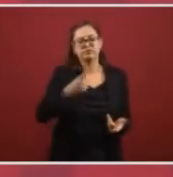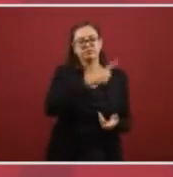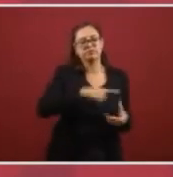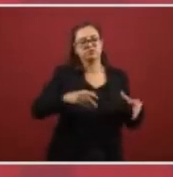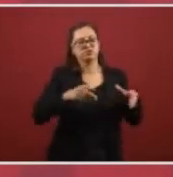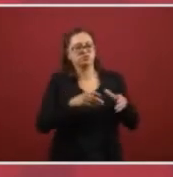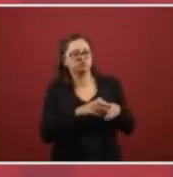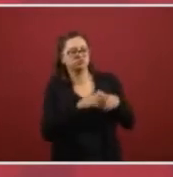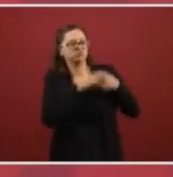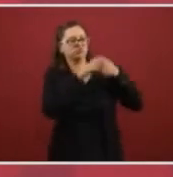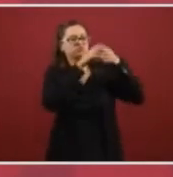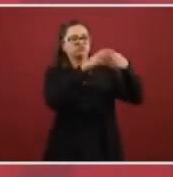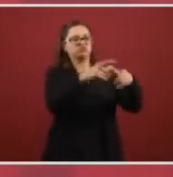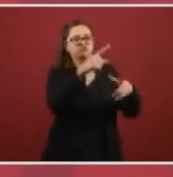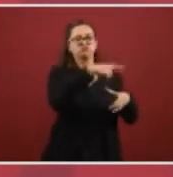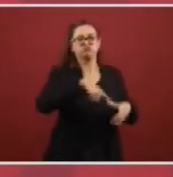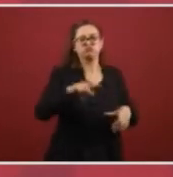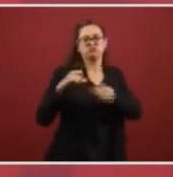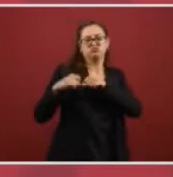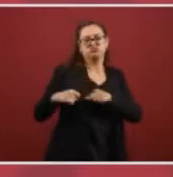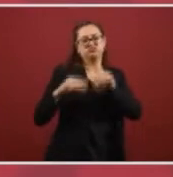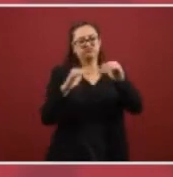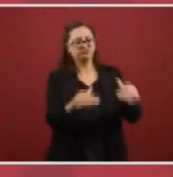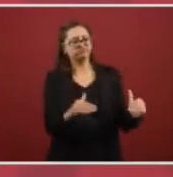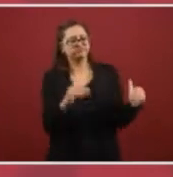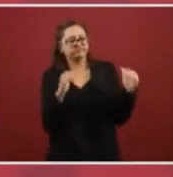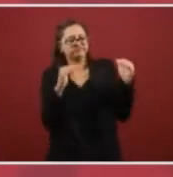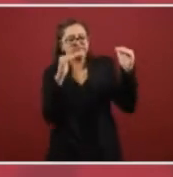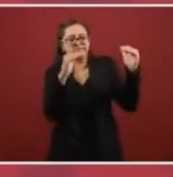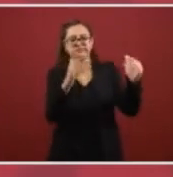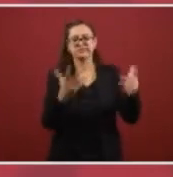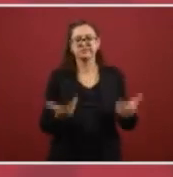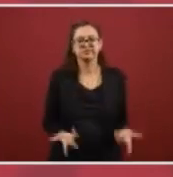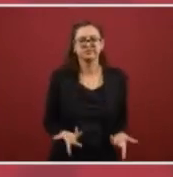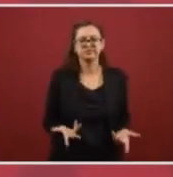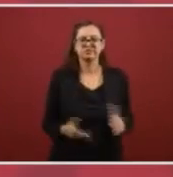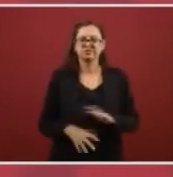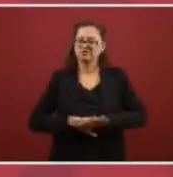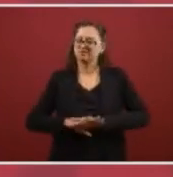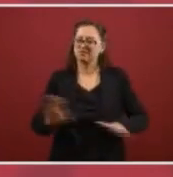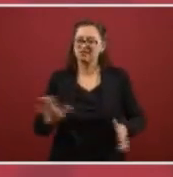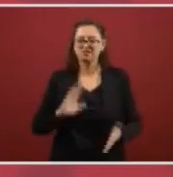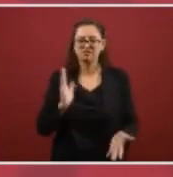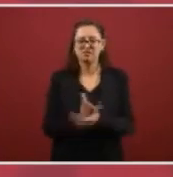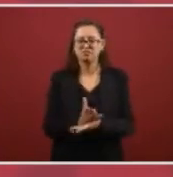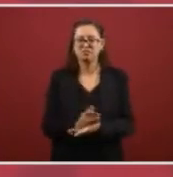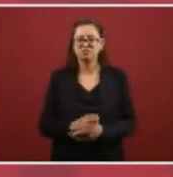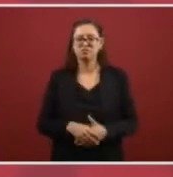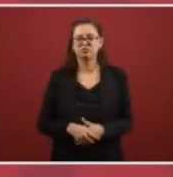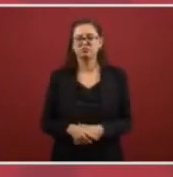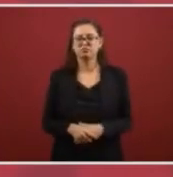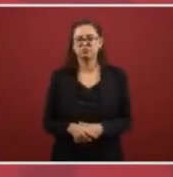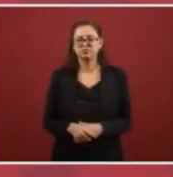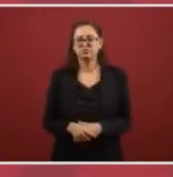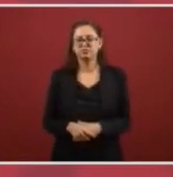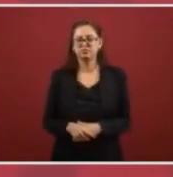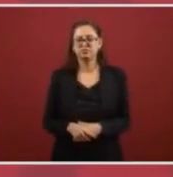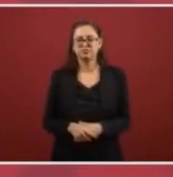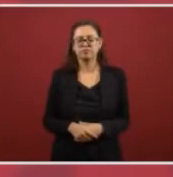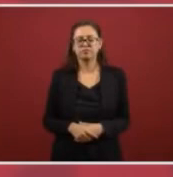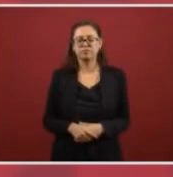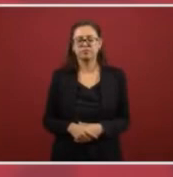of the bureaucracy, of this golden bureaucracy. That ends.